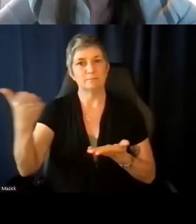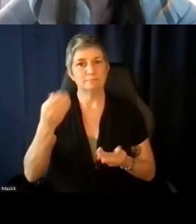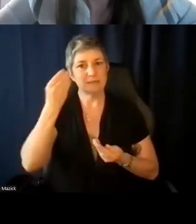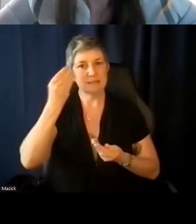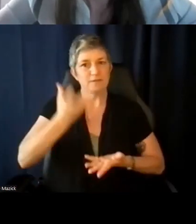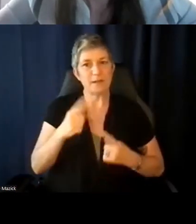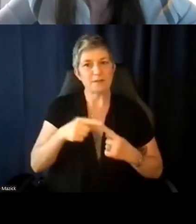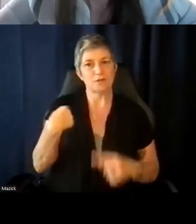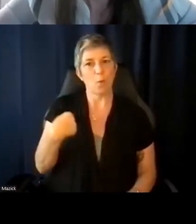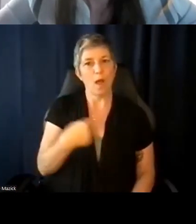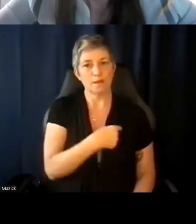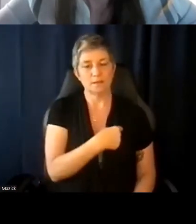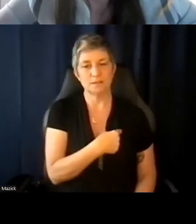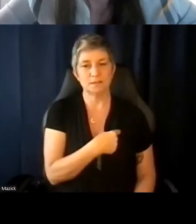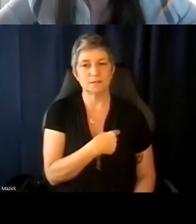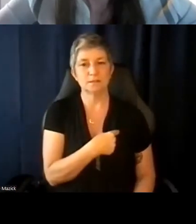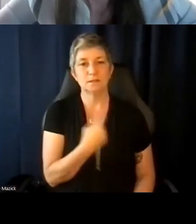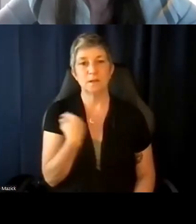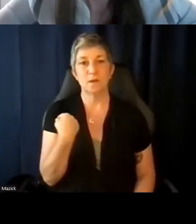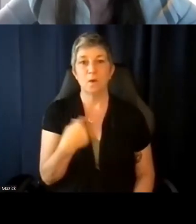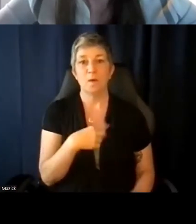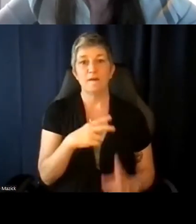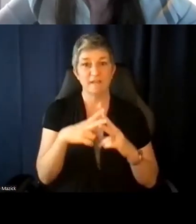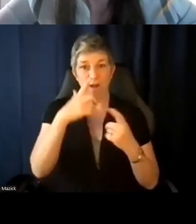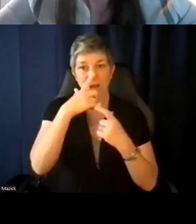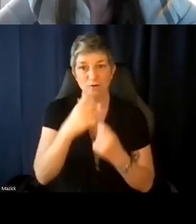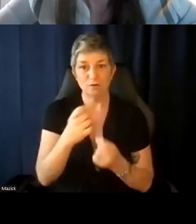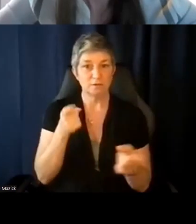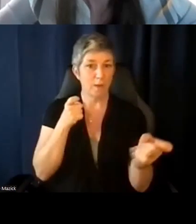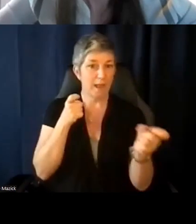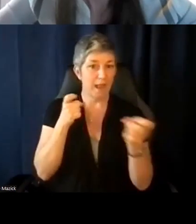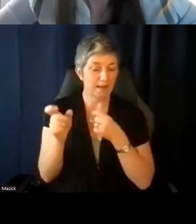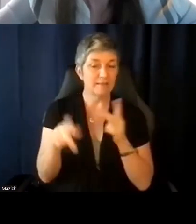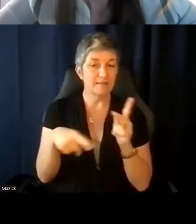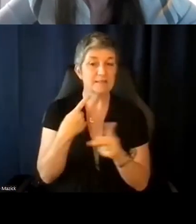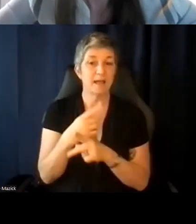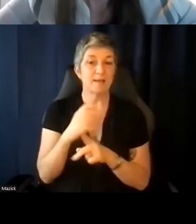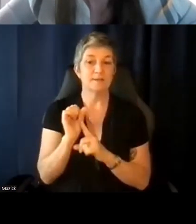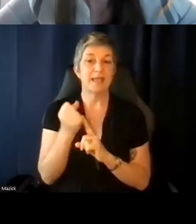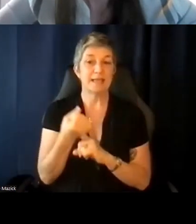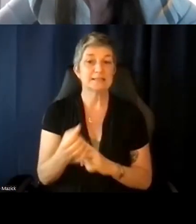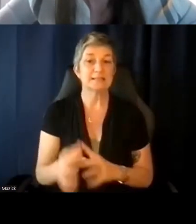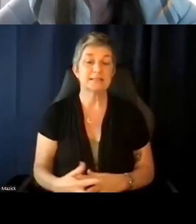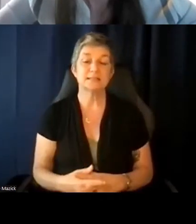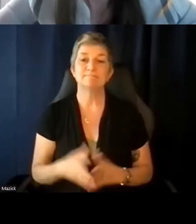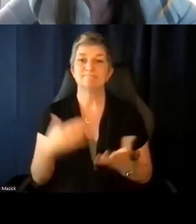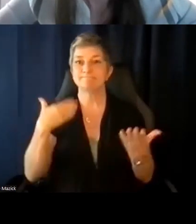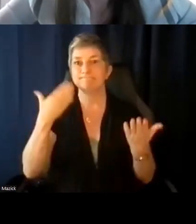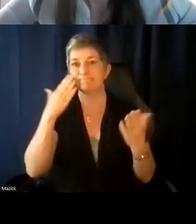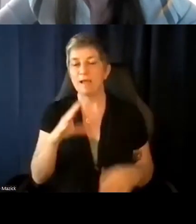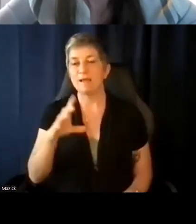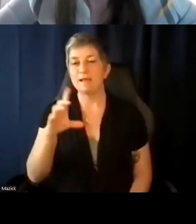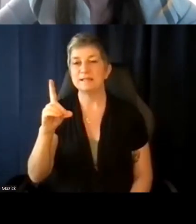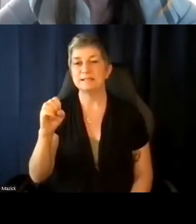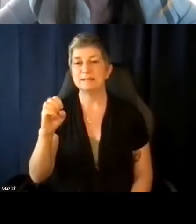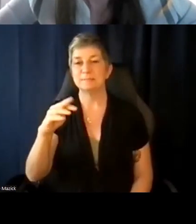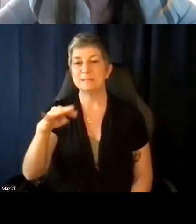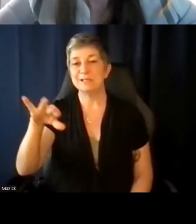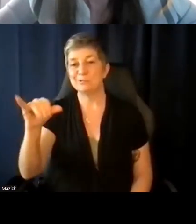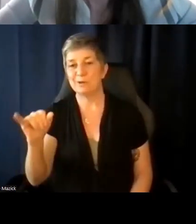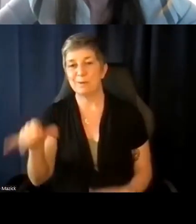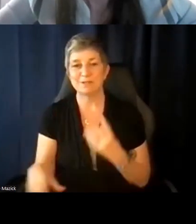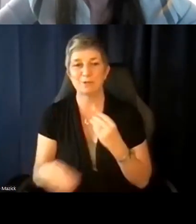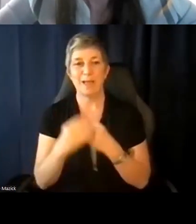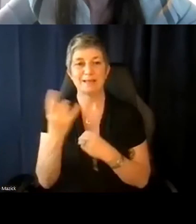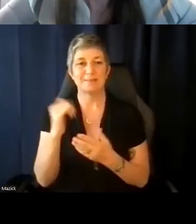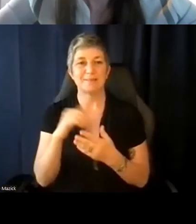us because we're very interested in handling these types of cases. And I don't know if Demetria wants to add anything to that. I can